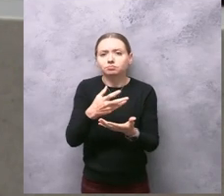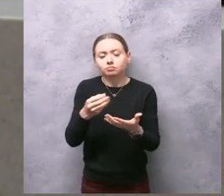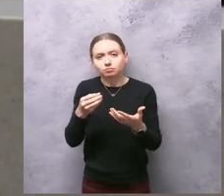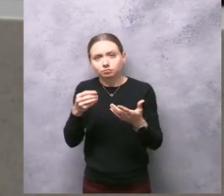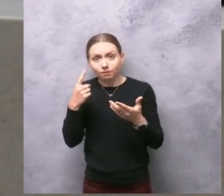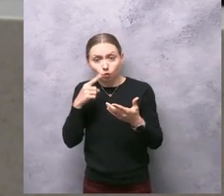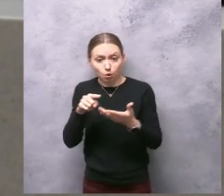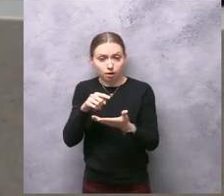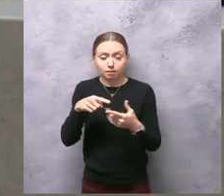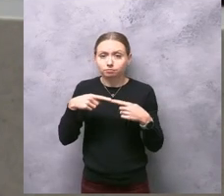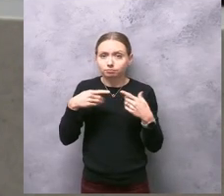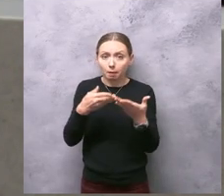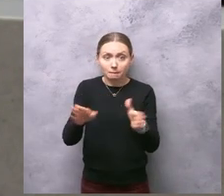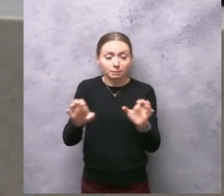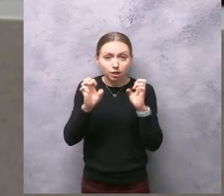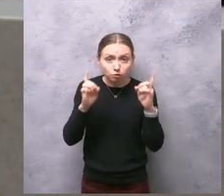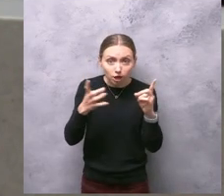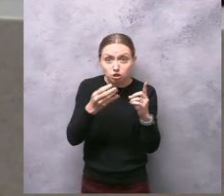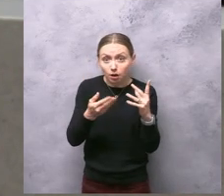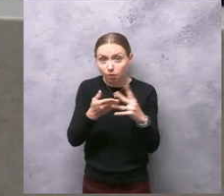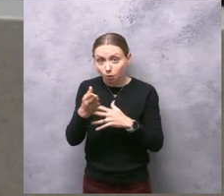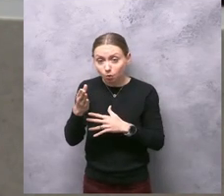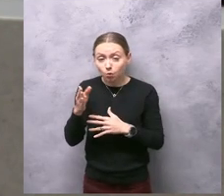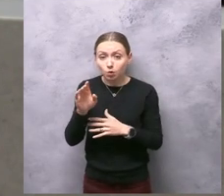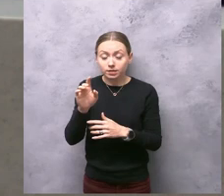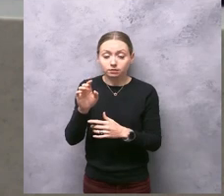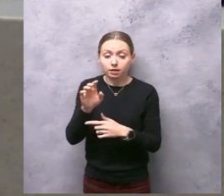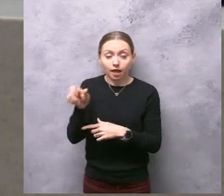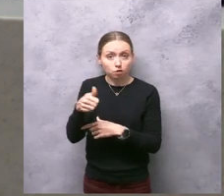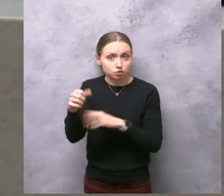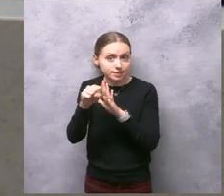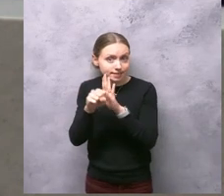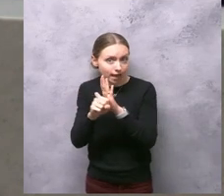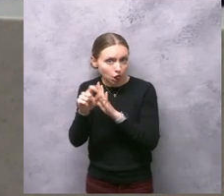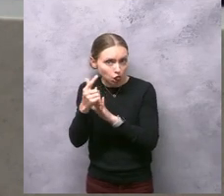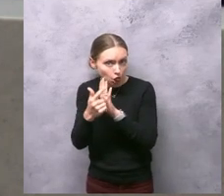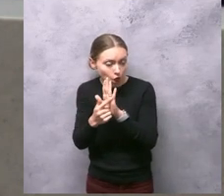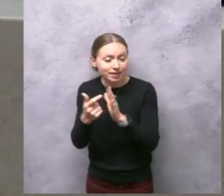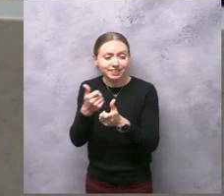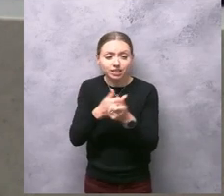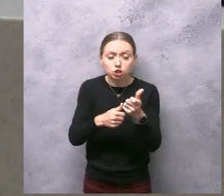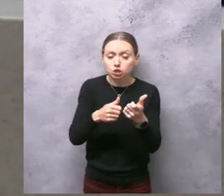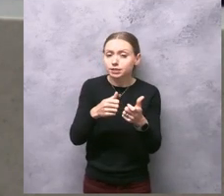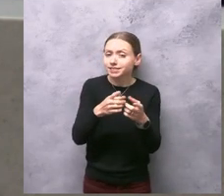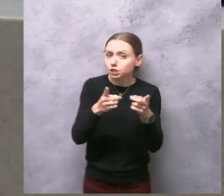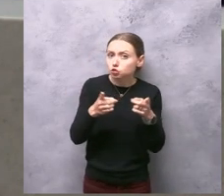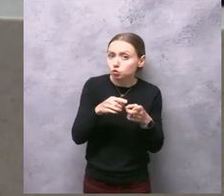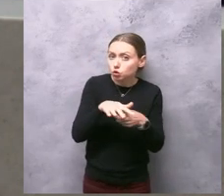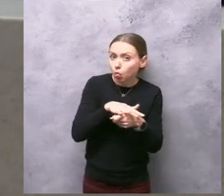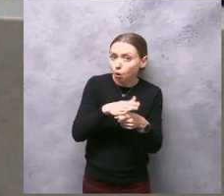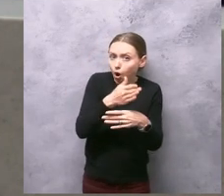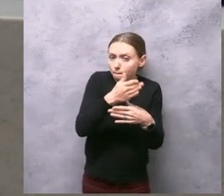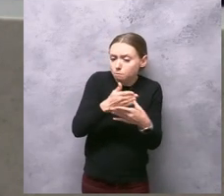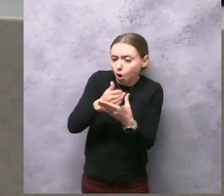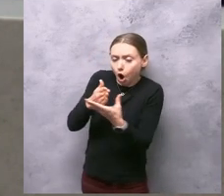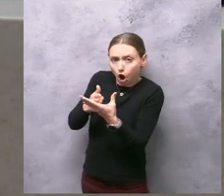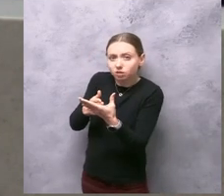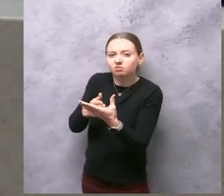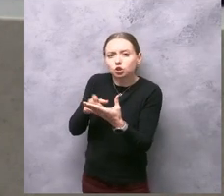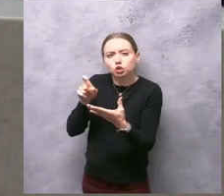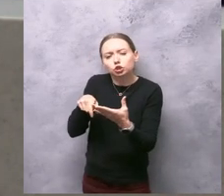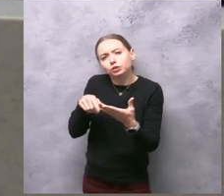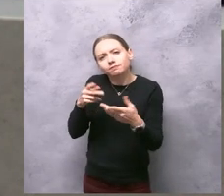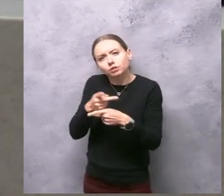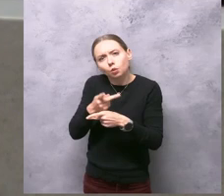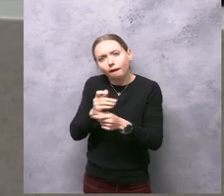education, and whereas under TEC Section 48.256, each school district's local share of the FSP is determined by a formula equal to the product of the